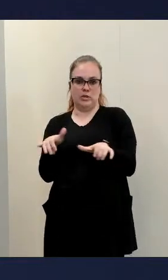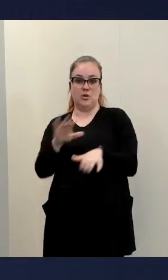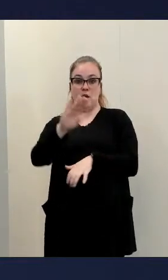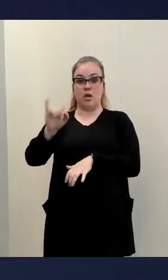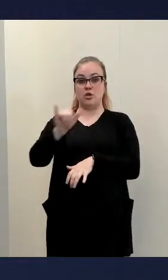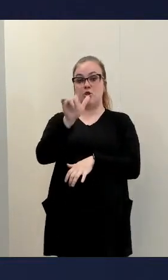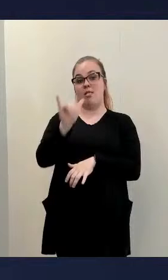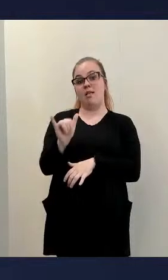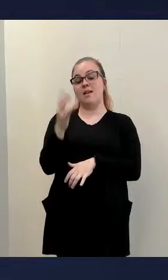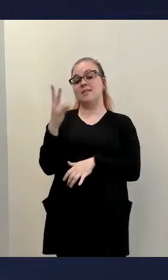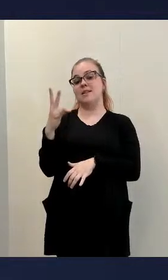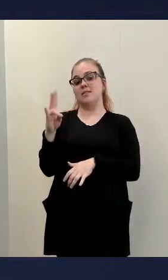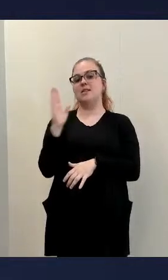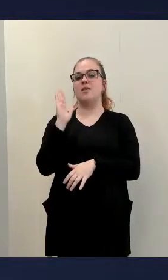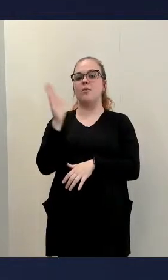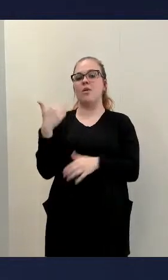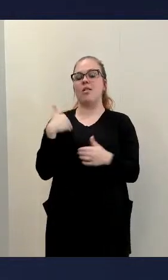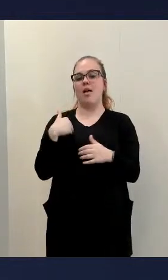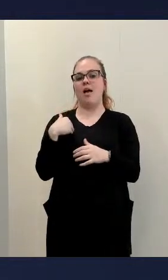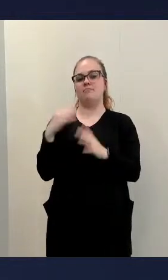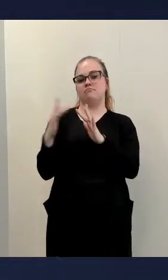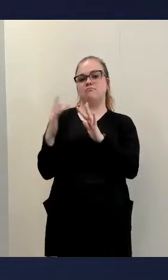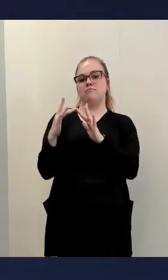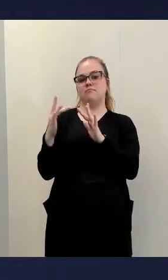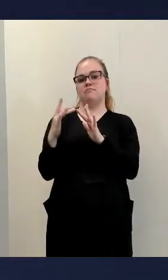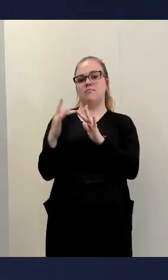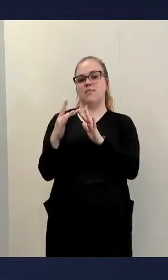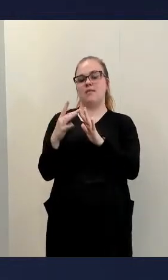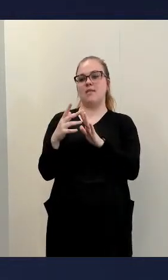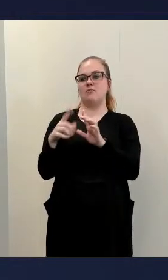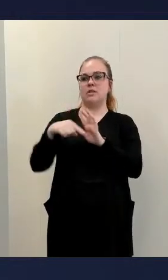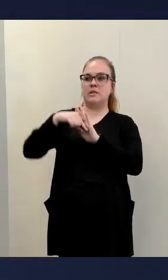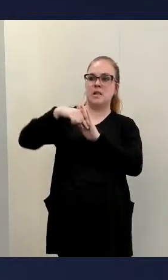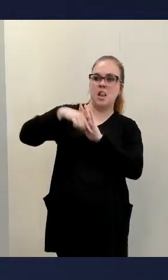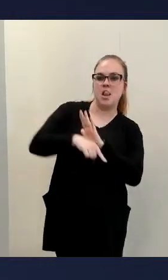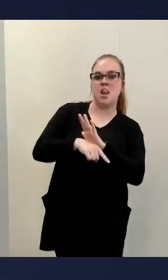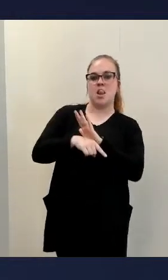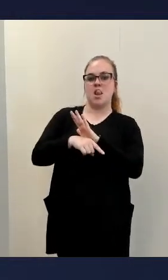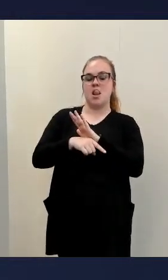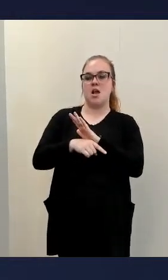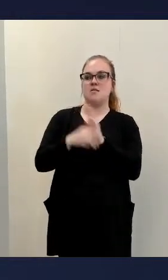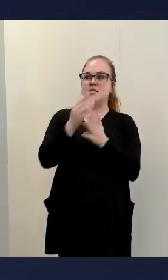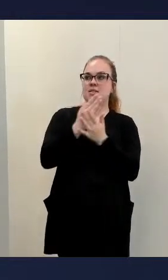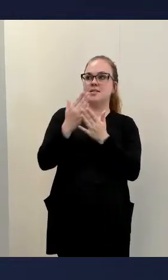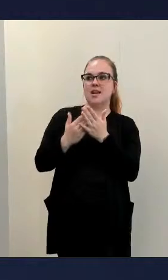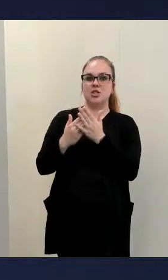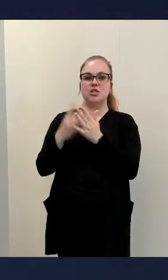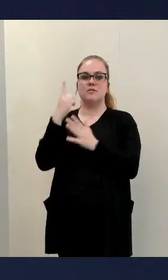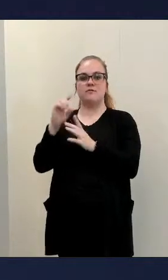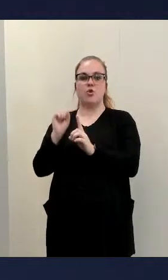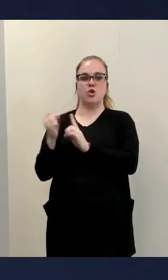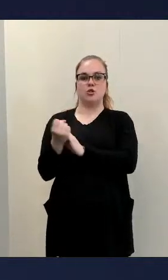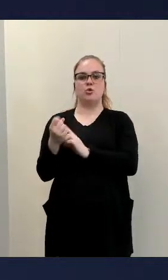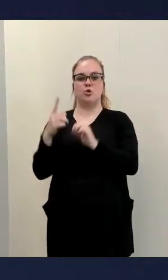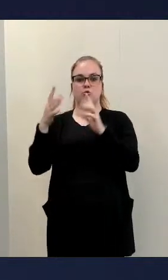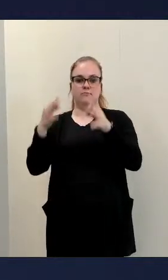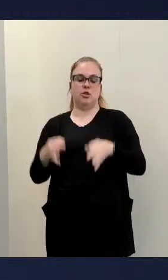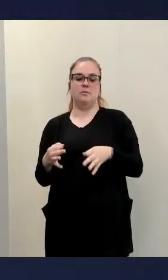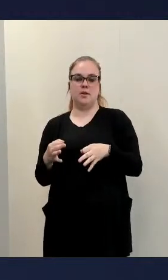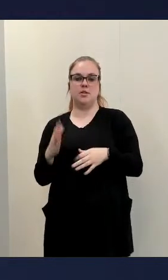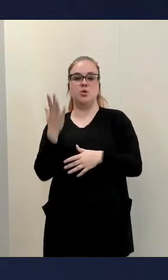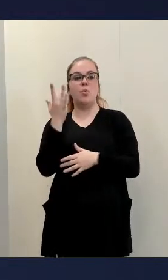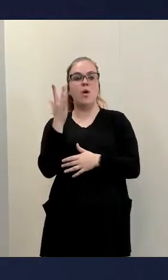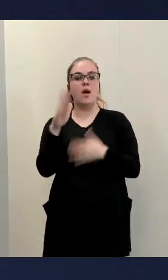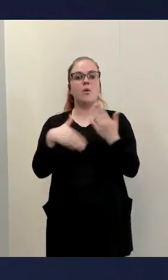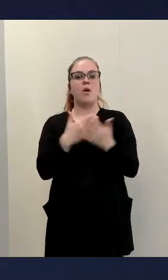July 17th, we will have a webinar that really dives into the work. It dives into the sections of the social determinants of health so that we can all